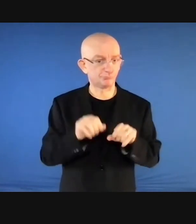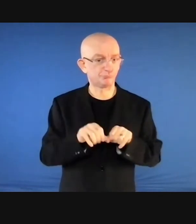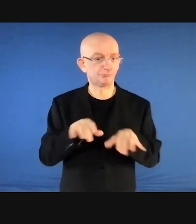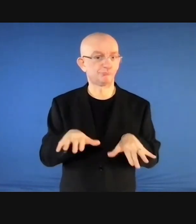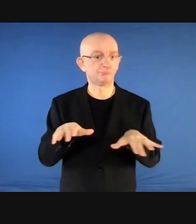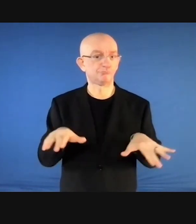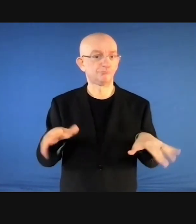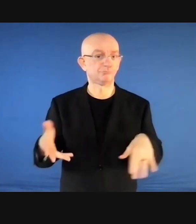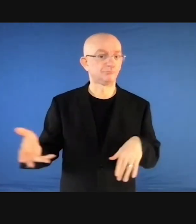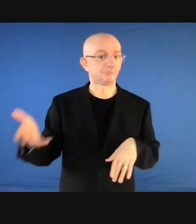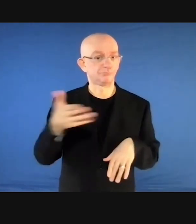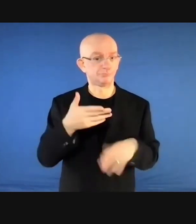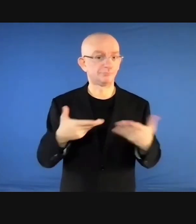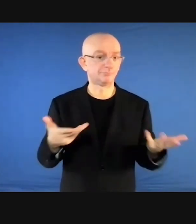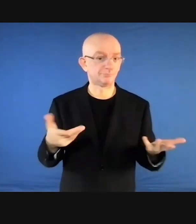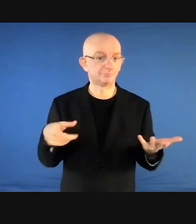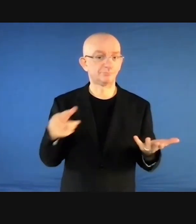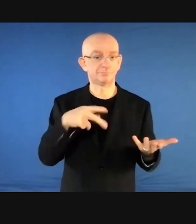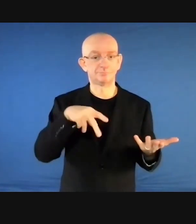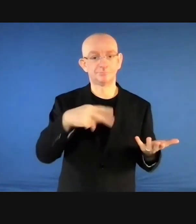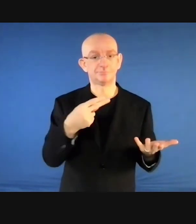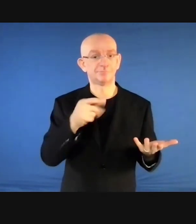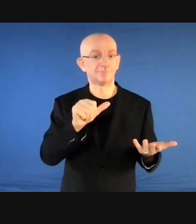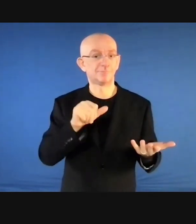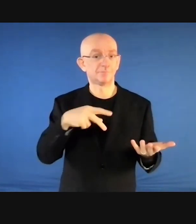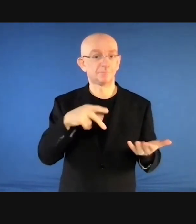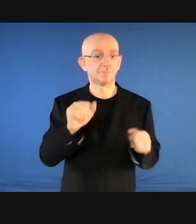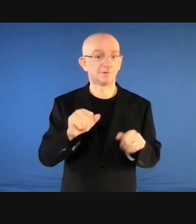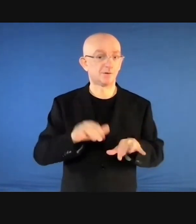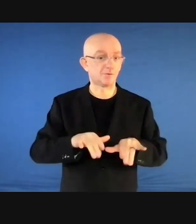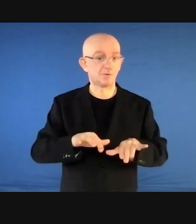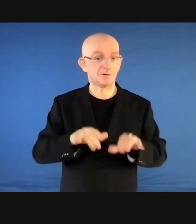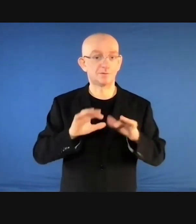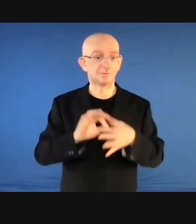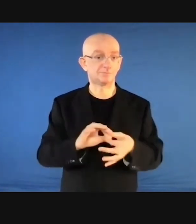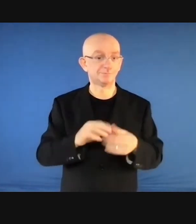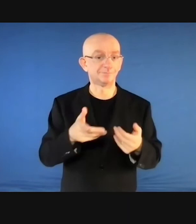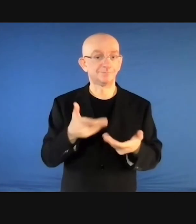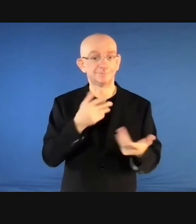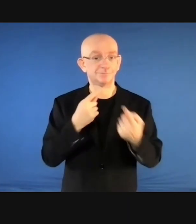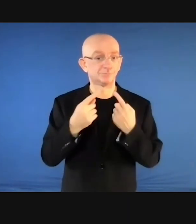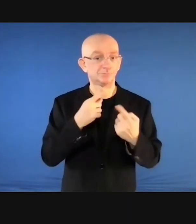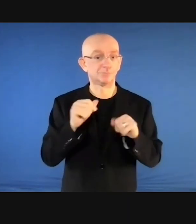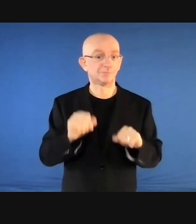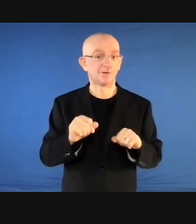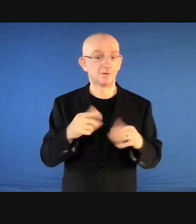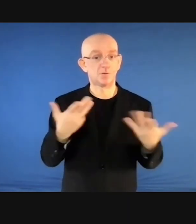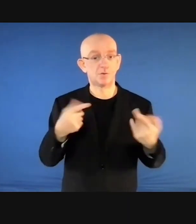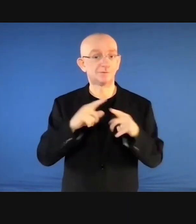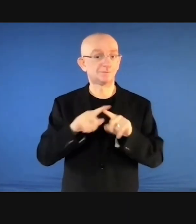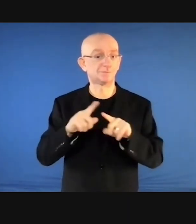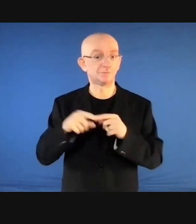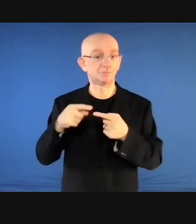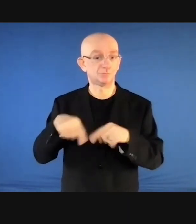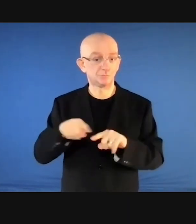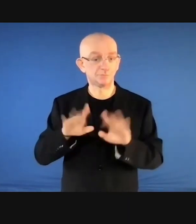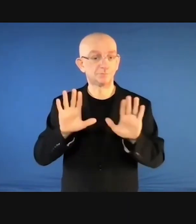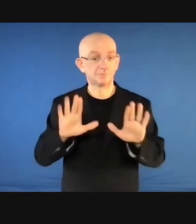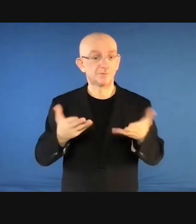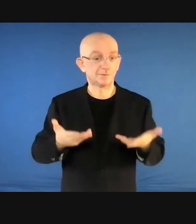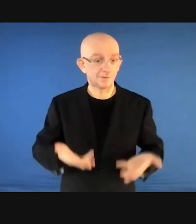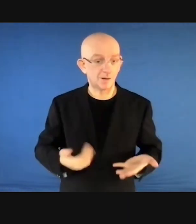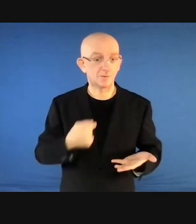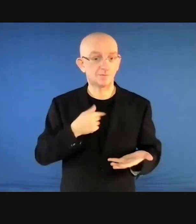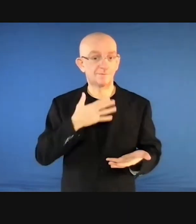discussion boards or in other fora. But at this time, I'd like to go around our virtual